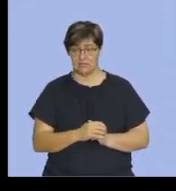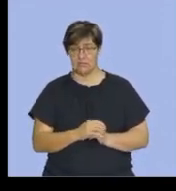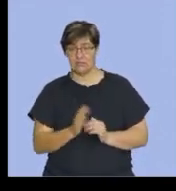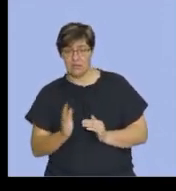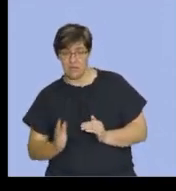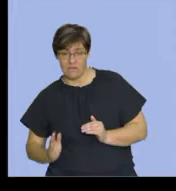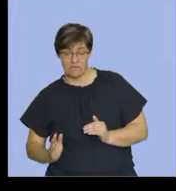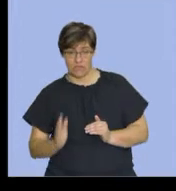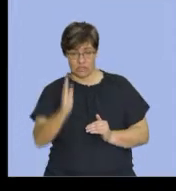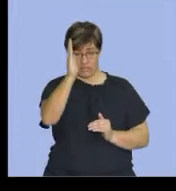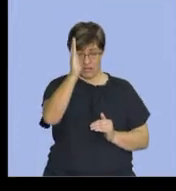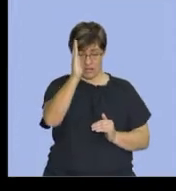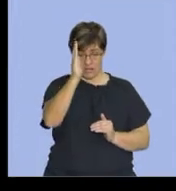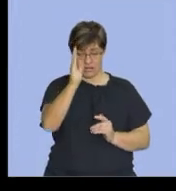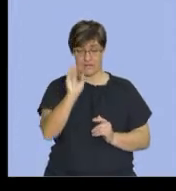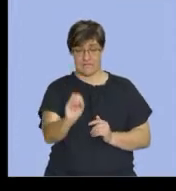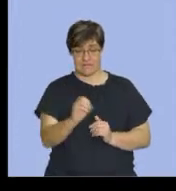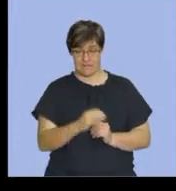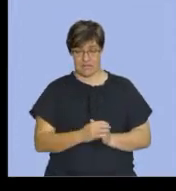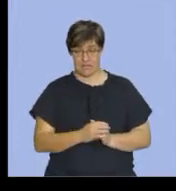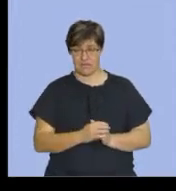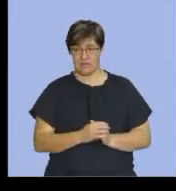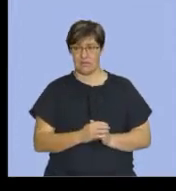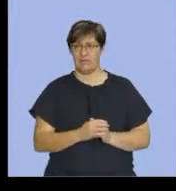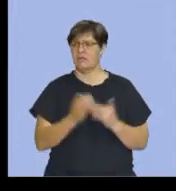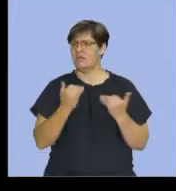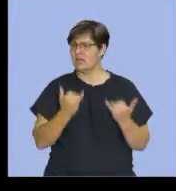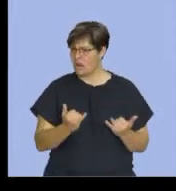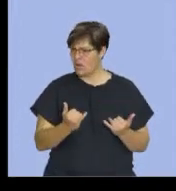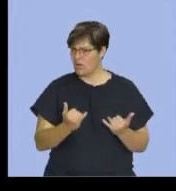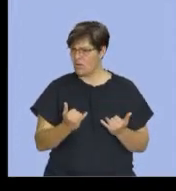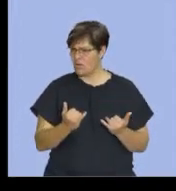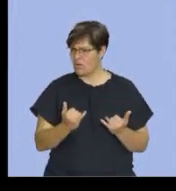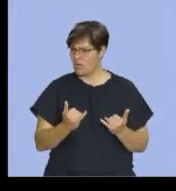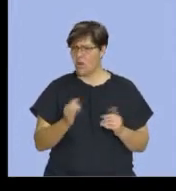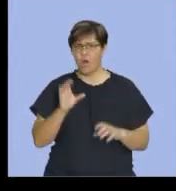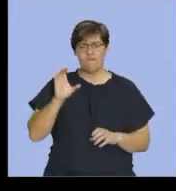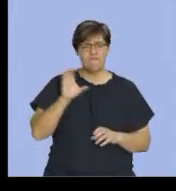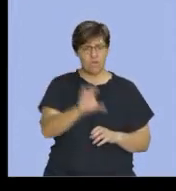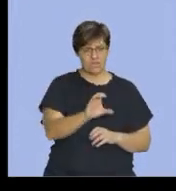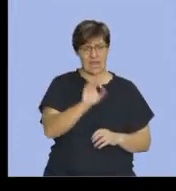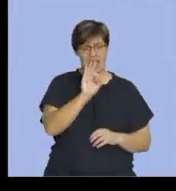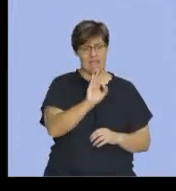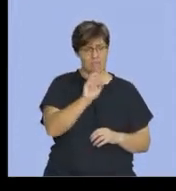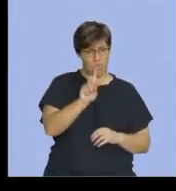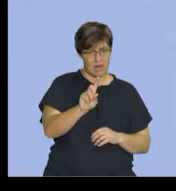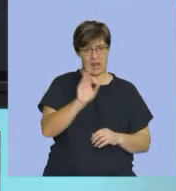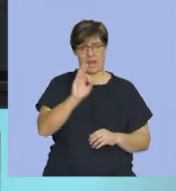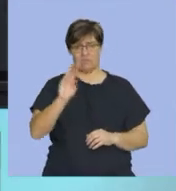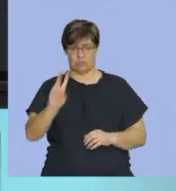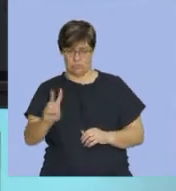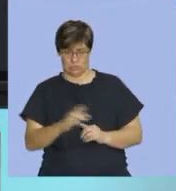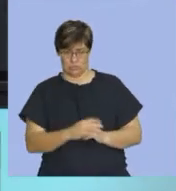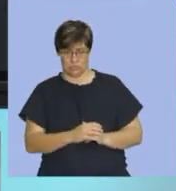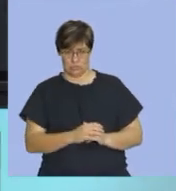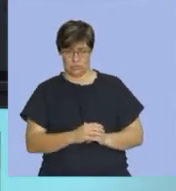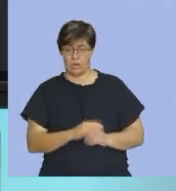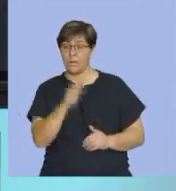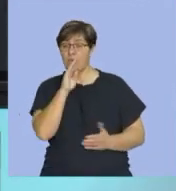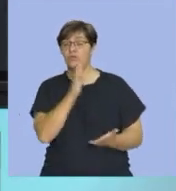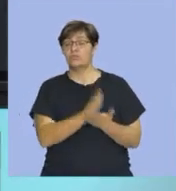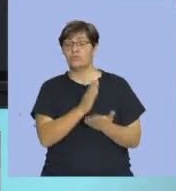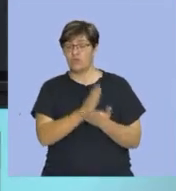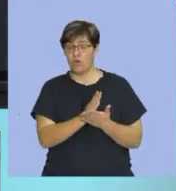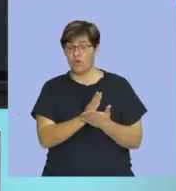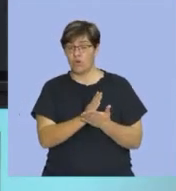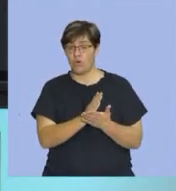vertical component. Now, I'm working with two forces, F1 and F2. I need to make sure